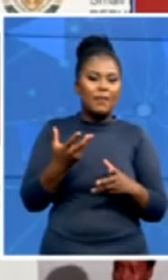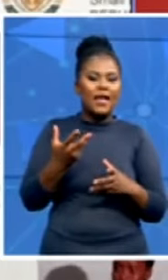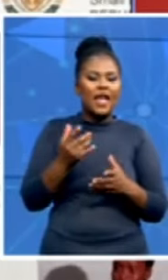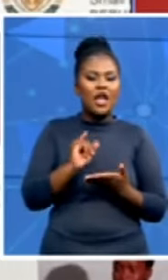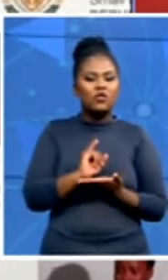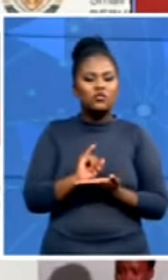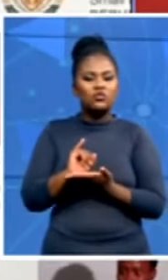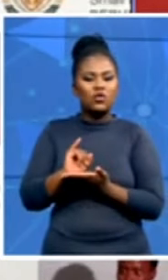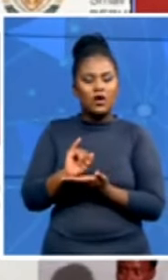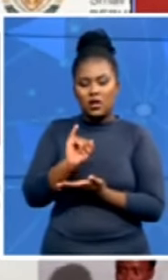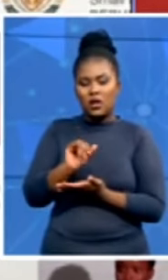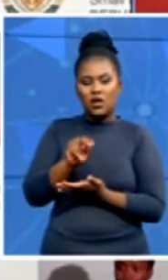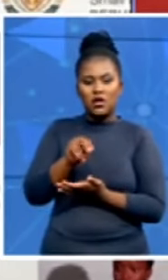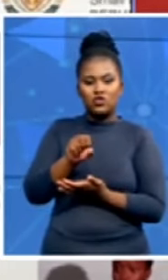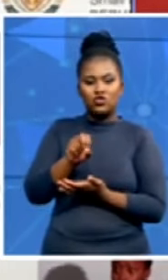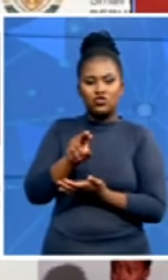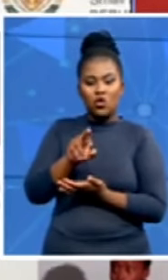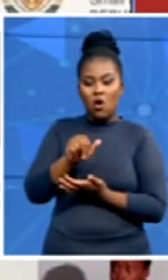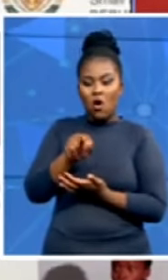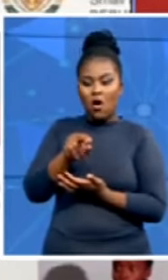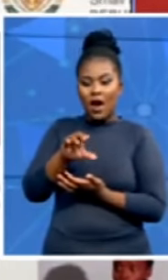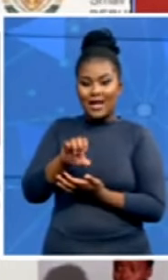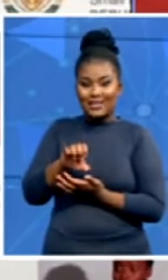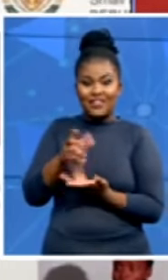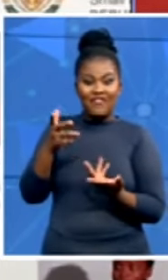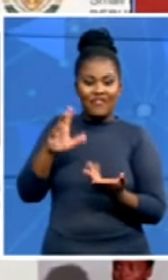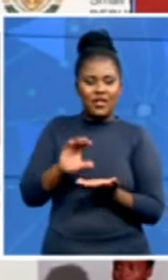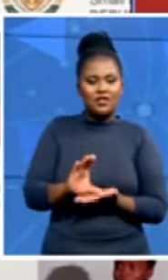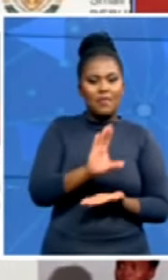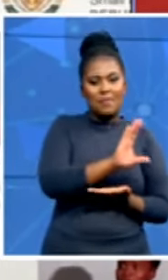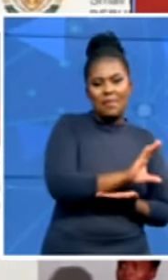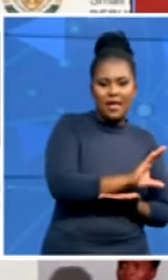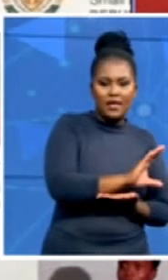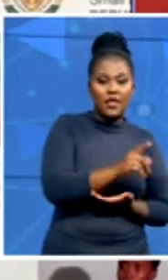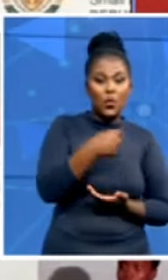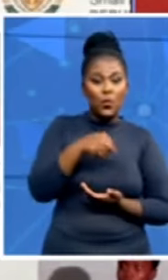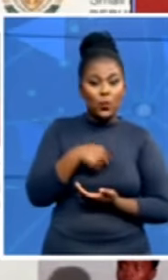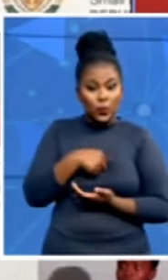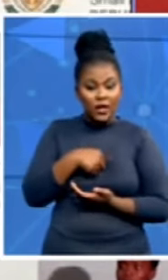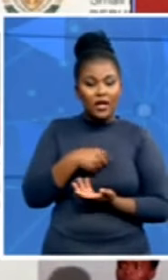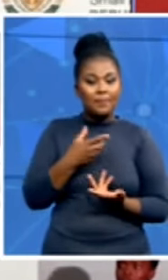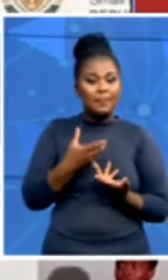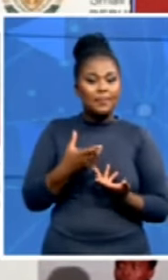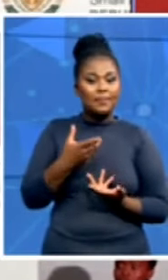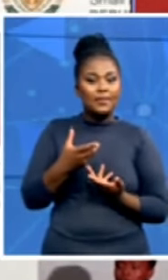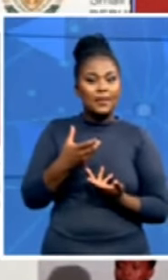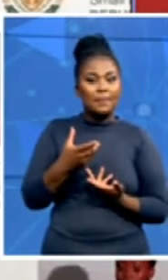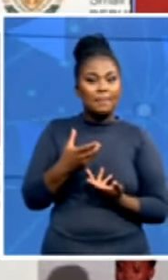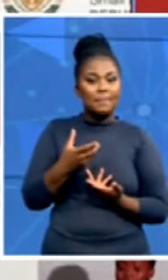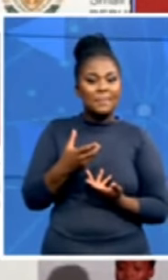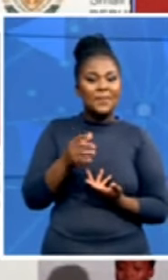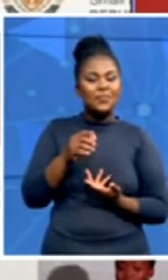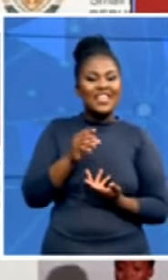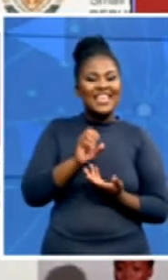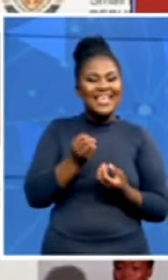we provided the support, and through other means, we provided support whilst they were still waiting for that insurance, and